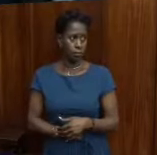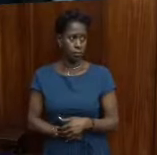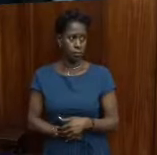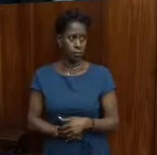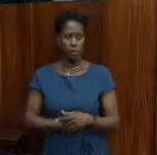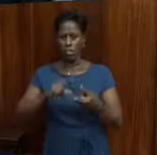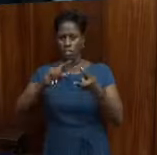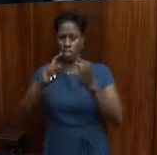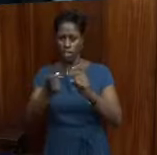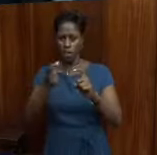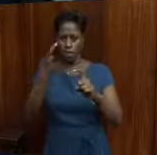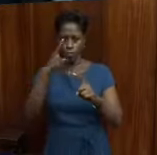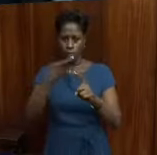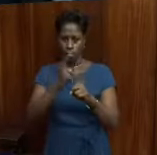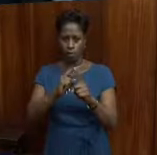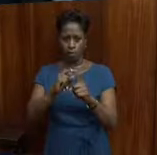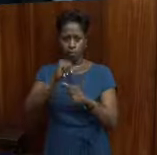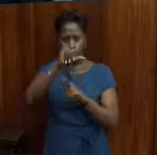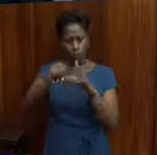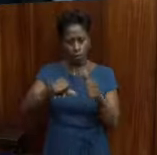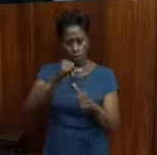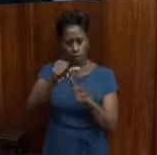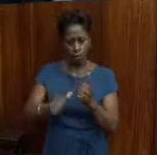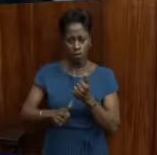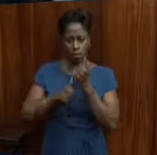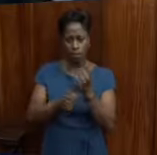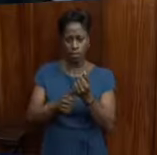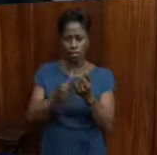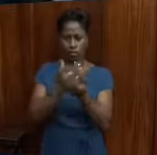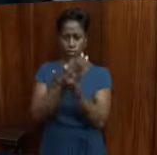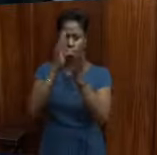living will be completed this year.